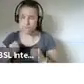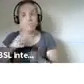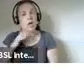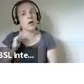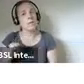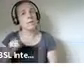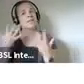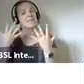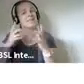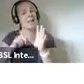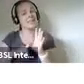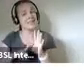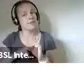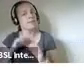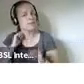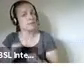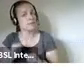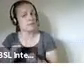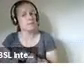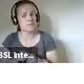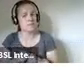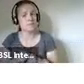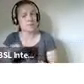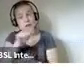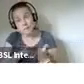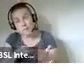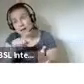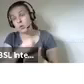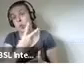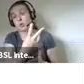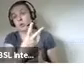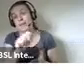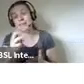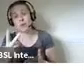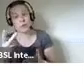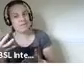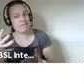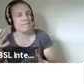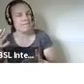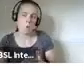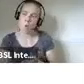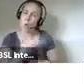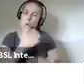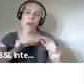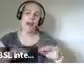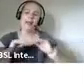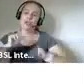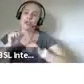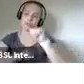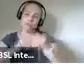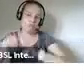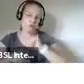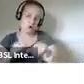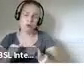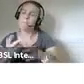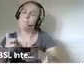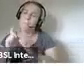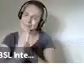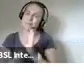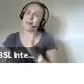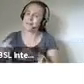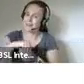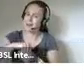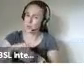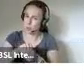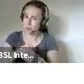that's made a commitment to ensure by 2025 that all its education programs are disability inclusive, as well as the